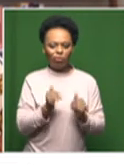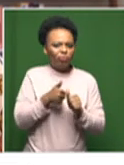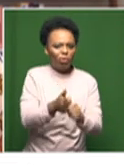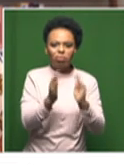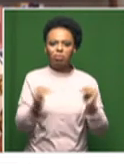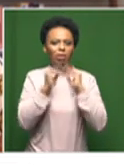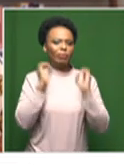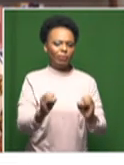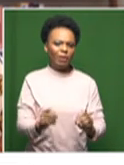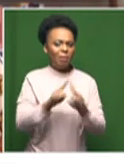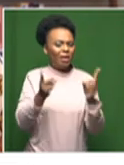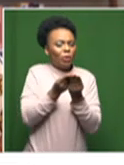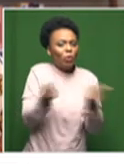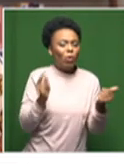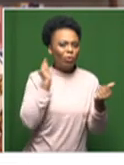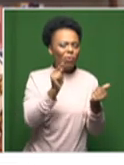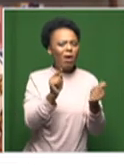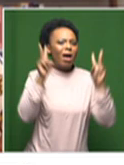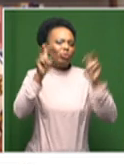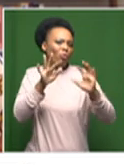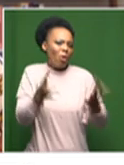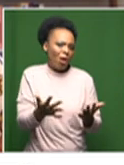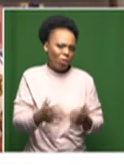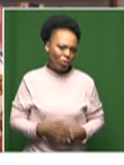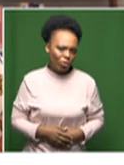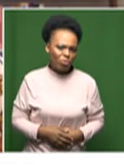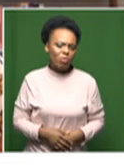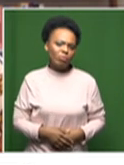do we start addressing this issue in a meaningful way, Professor?